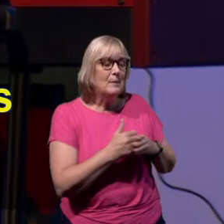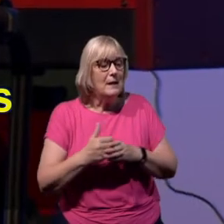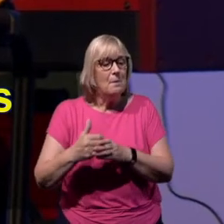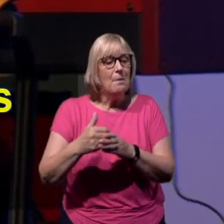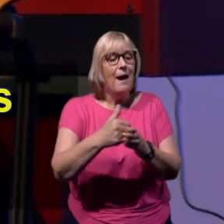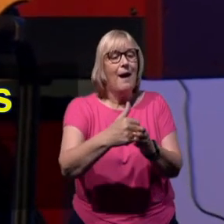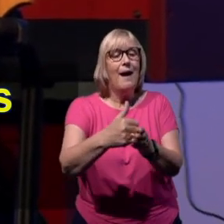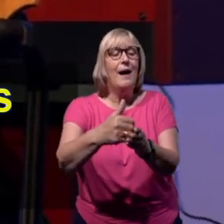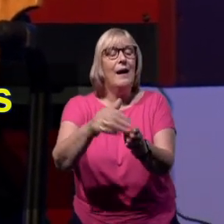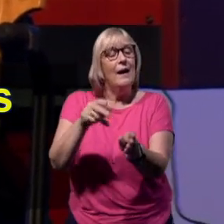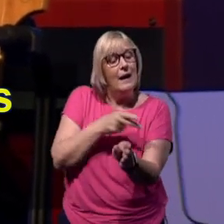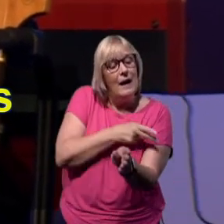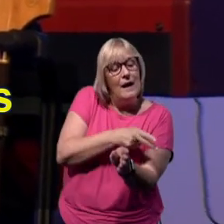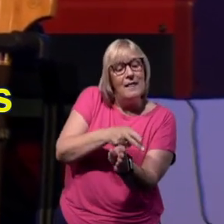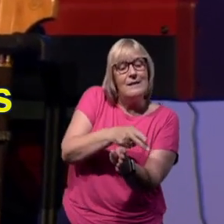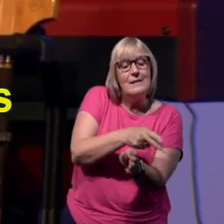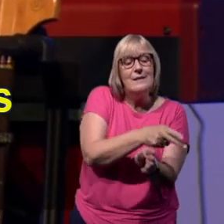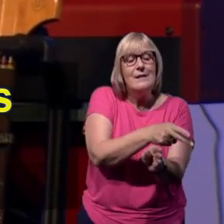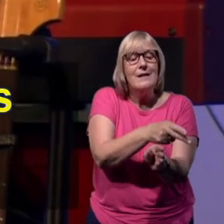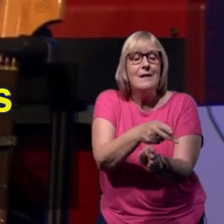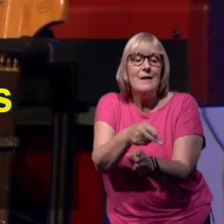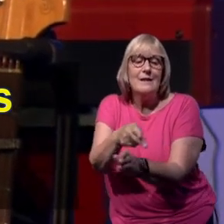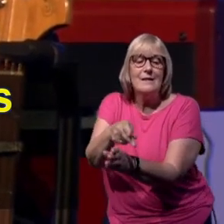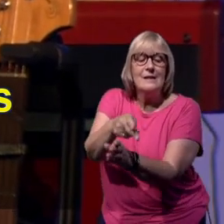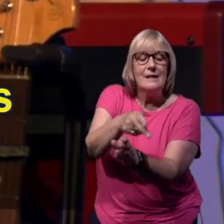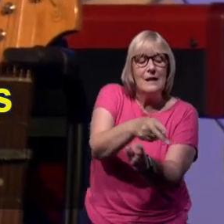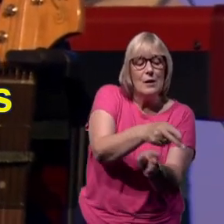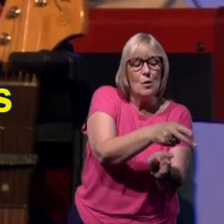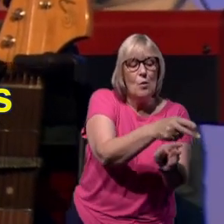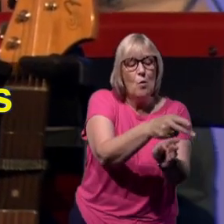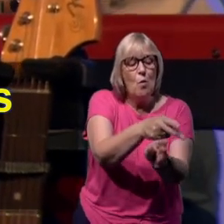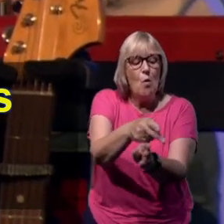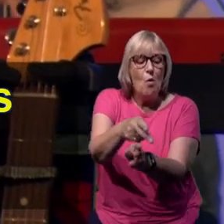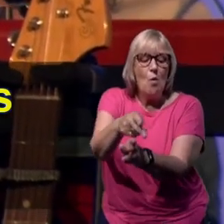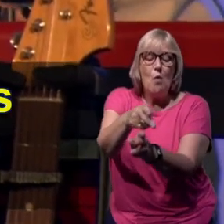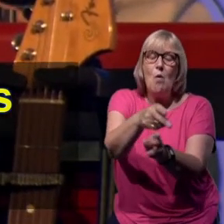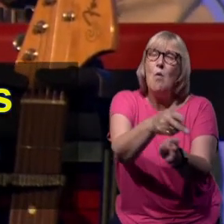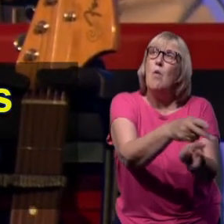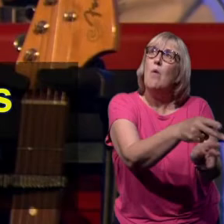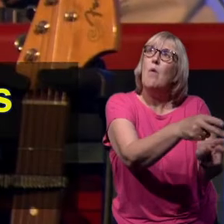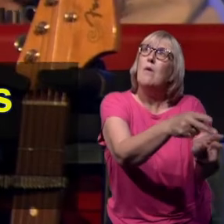leads me by the still, still